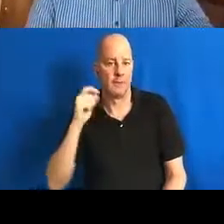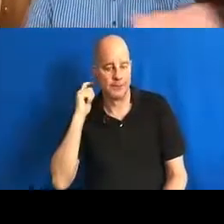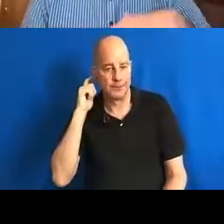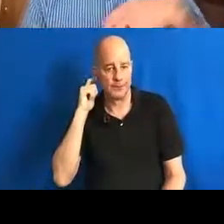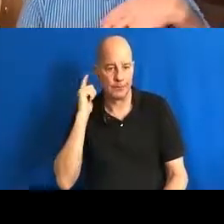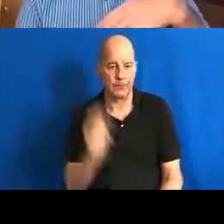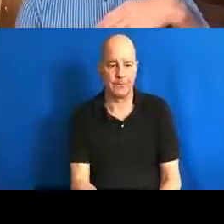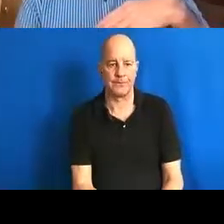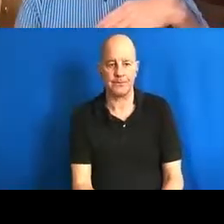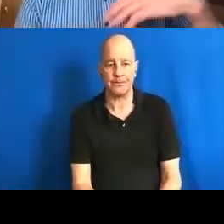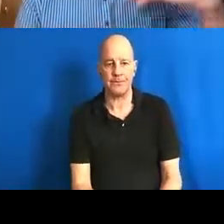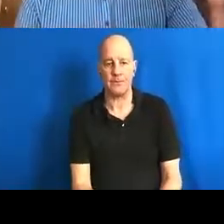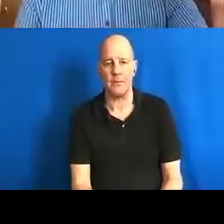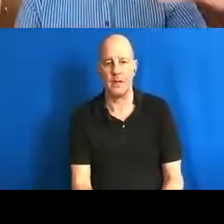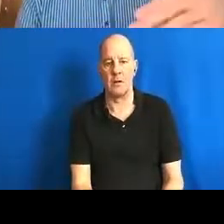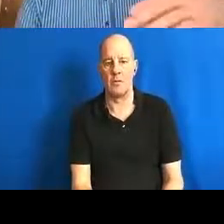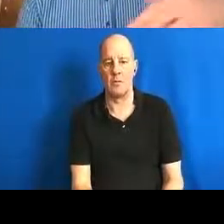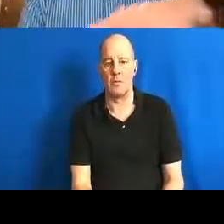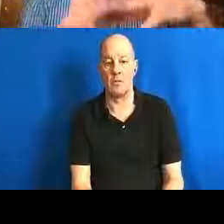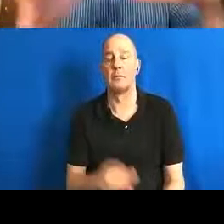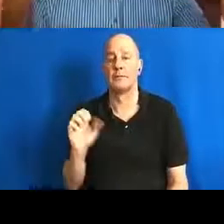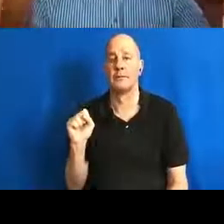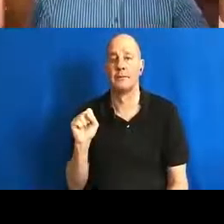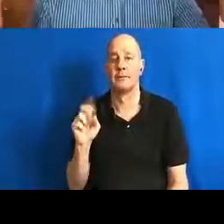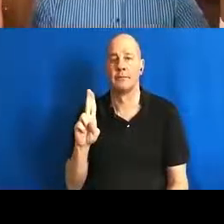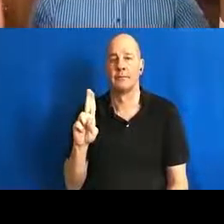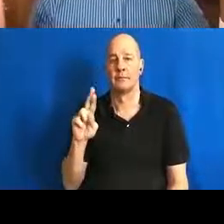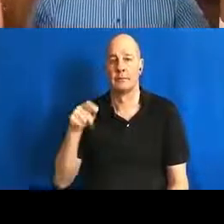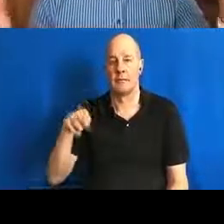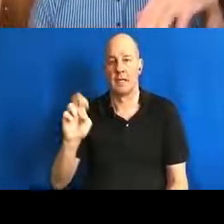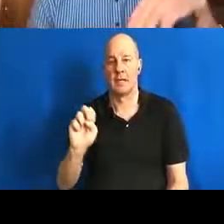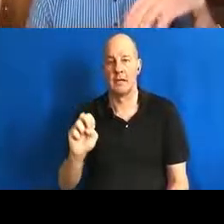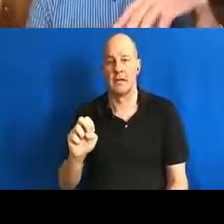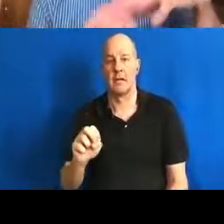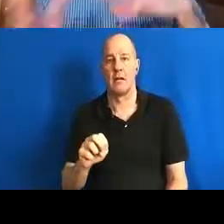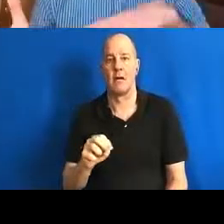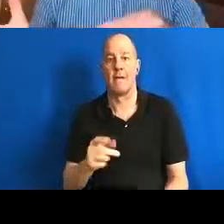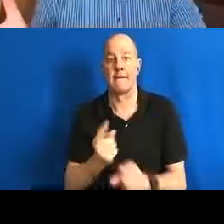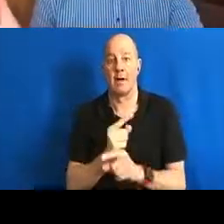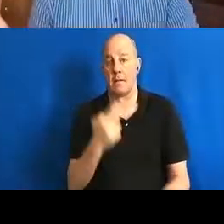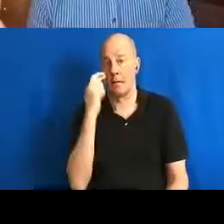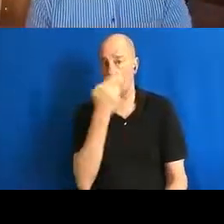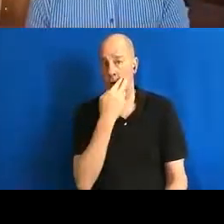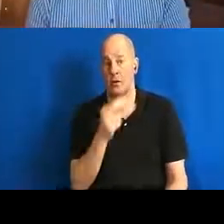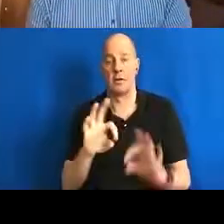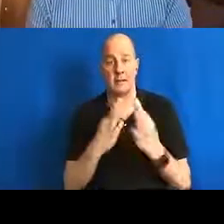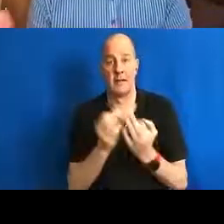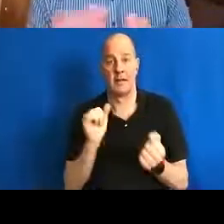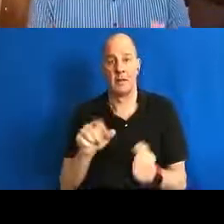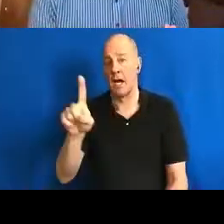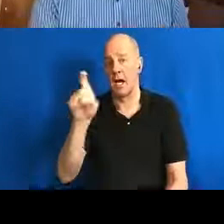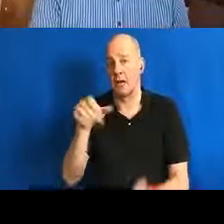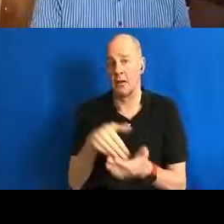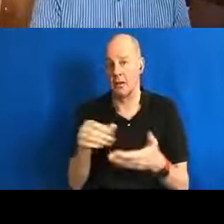aside. Then the surplus that's generated by the Rose family, that was $100,000,